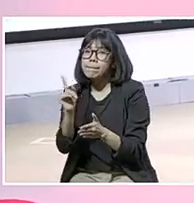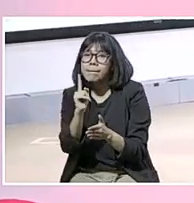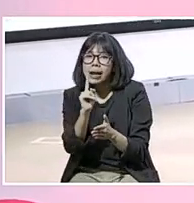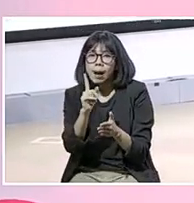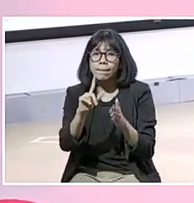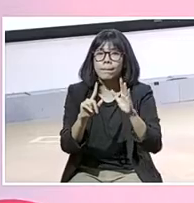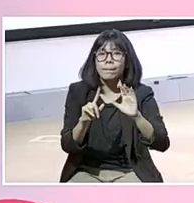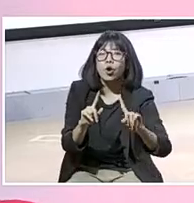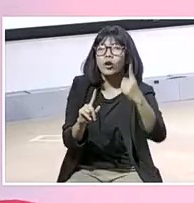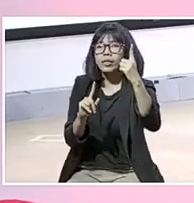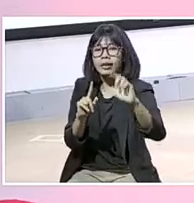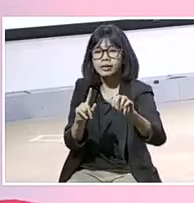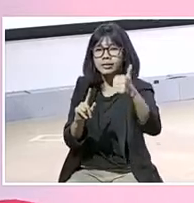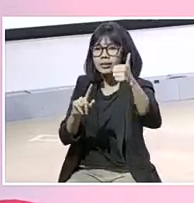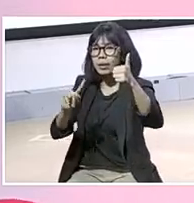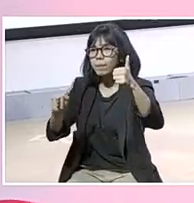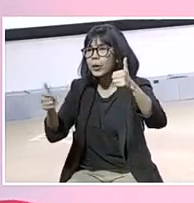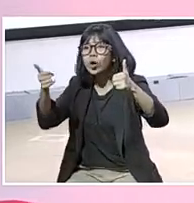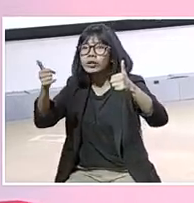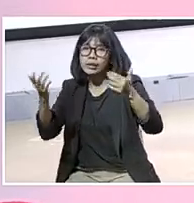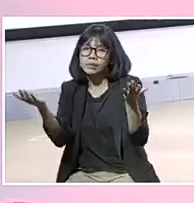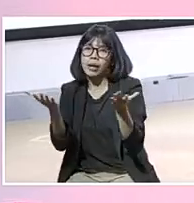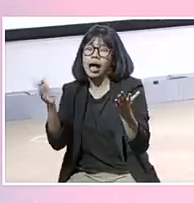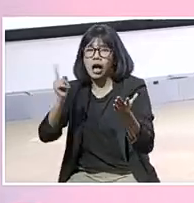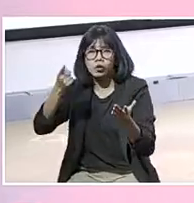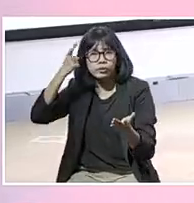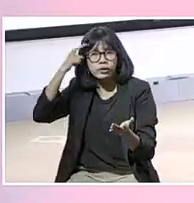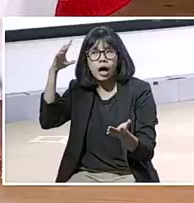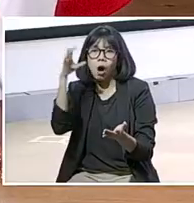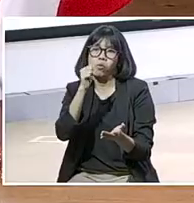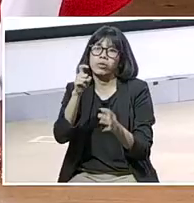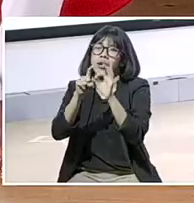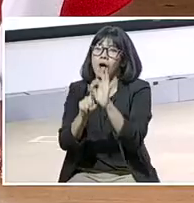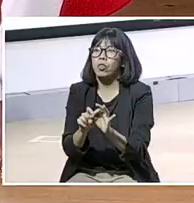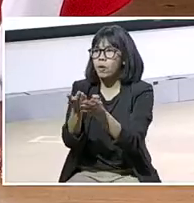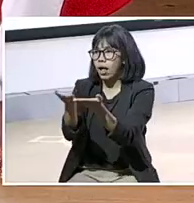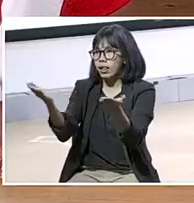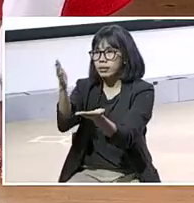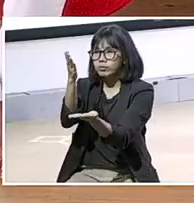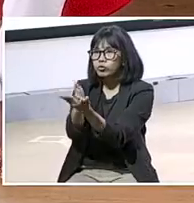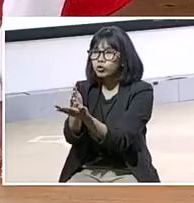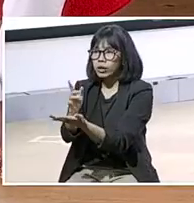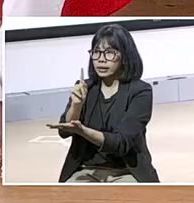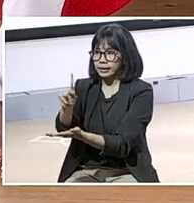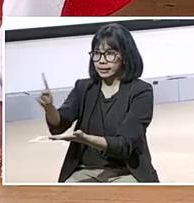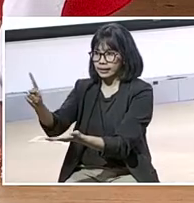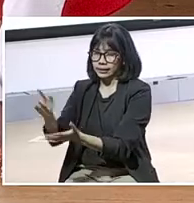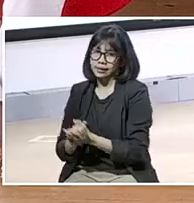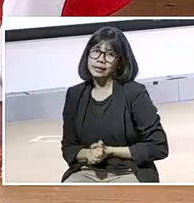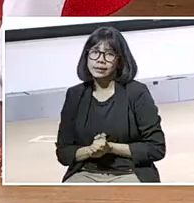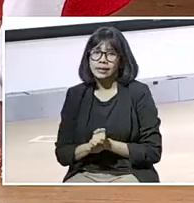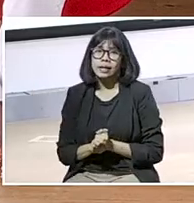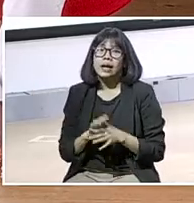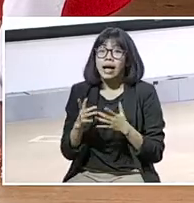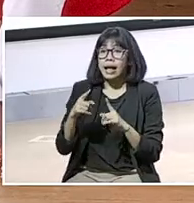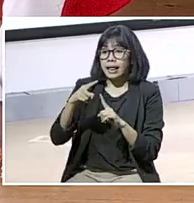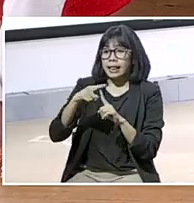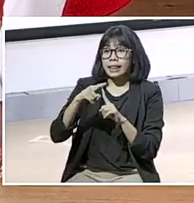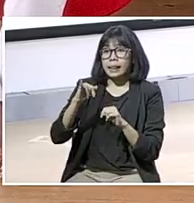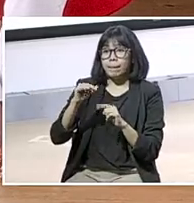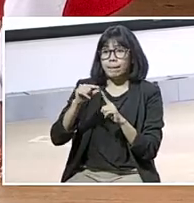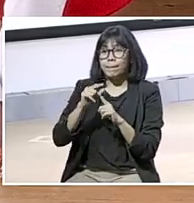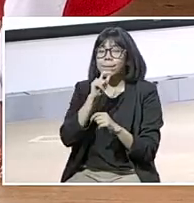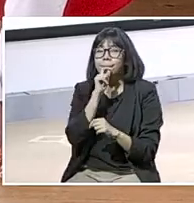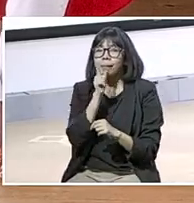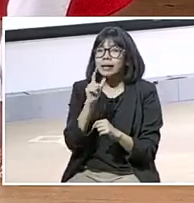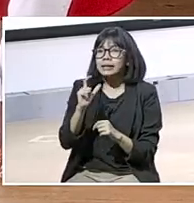and then building everything else around it. Okay, raise your hand if you want to know the tip on how you can have it